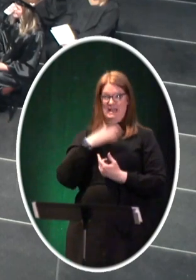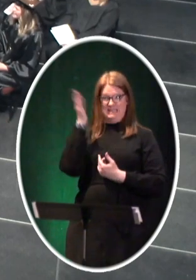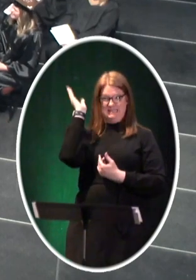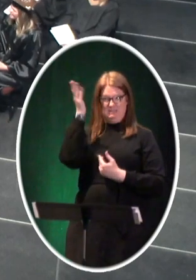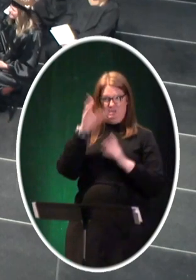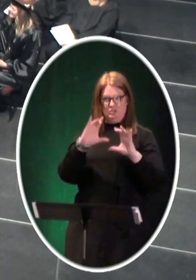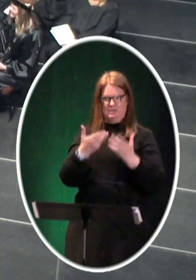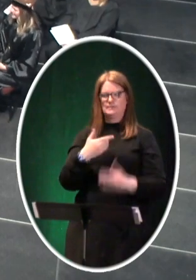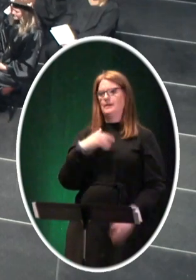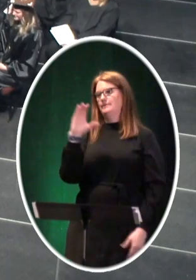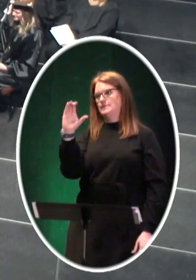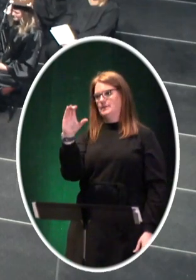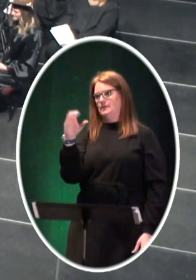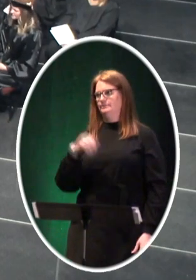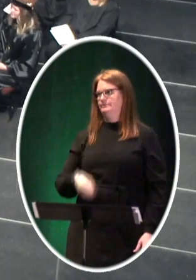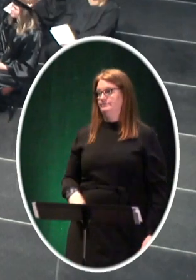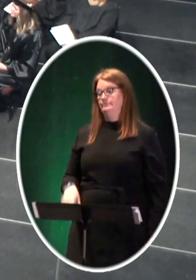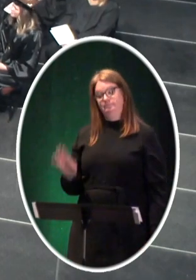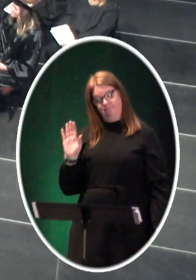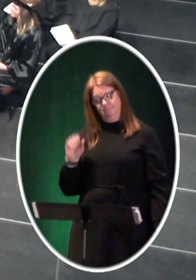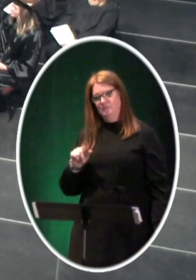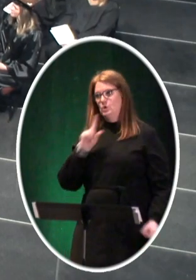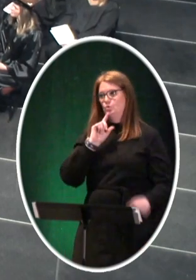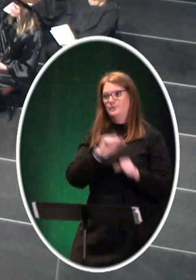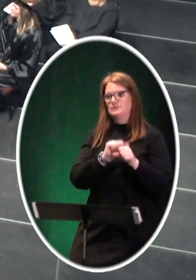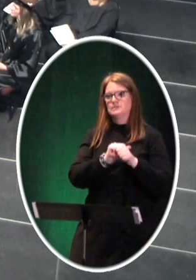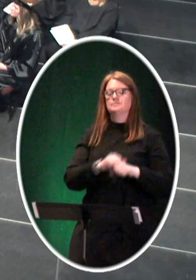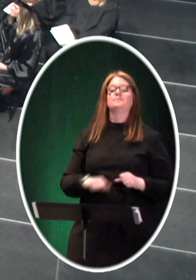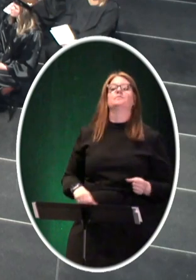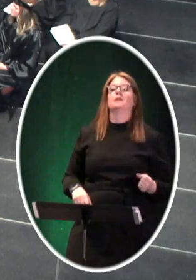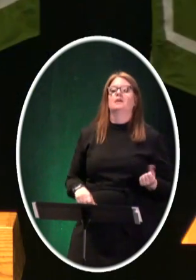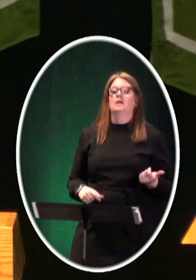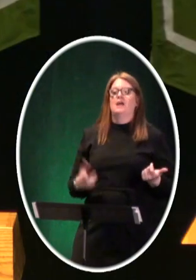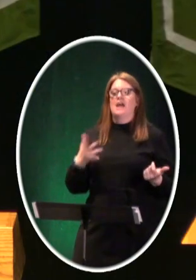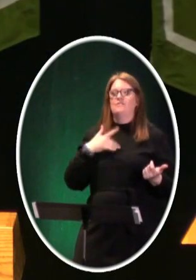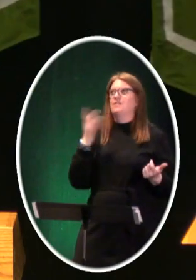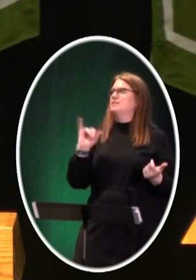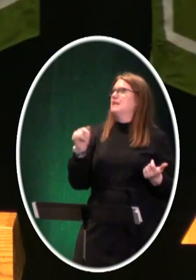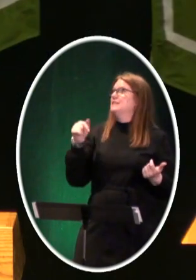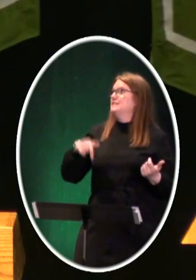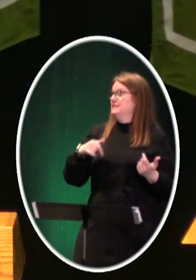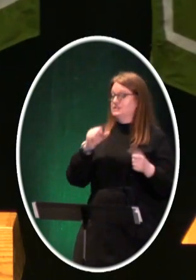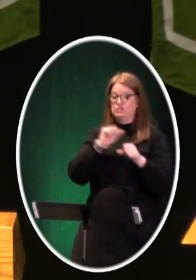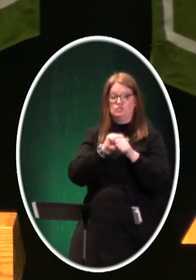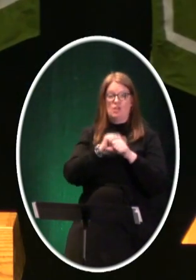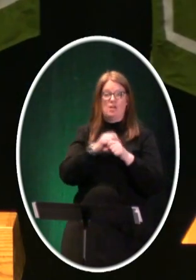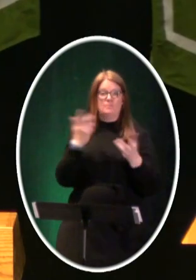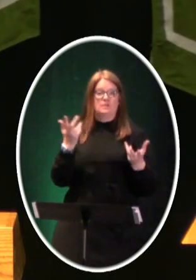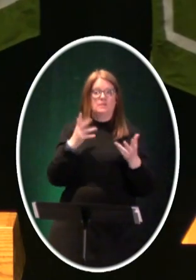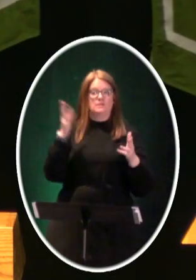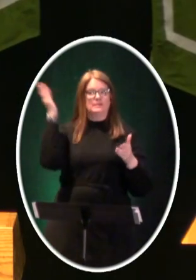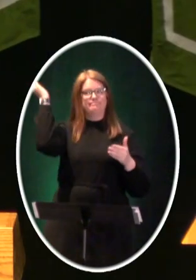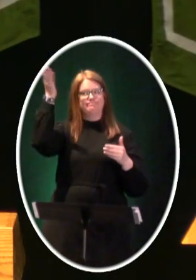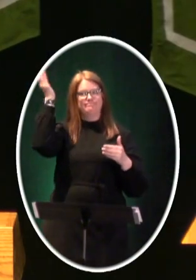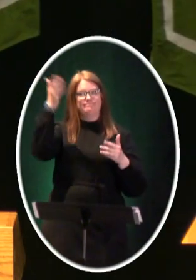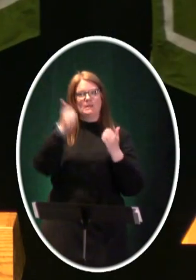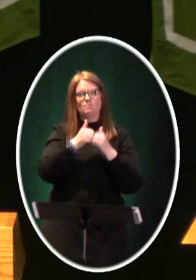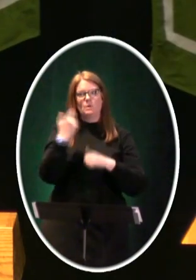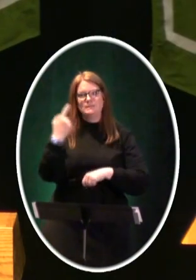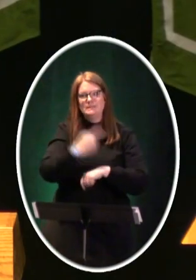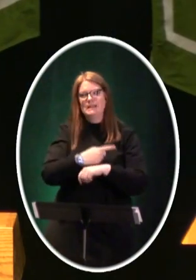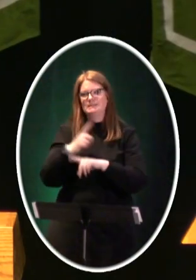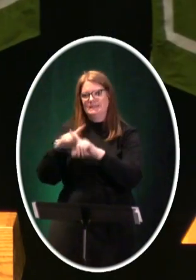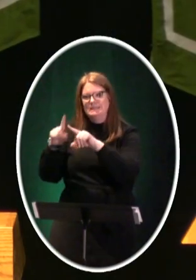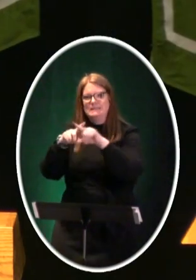UND. No lie. But I felt like this job was my penance, giving a speech most days to different